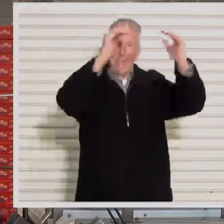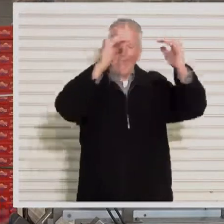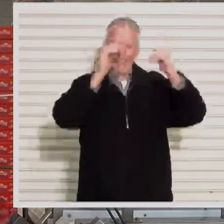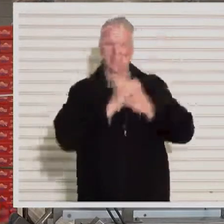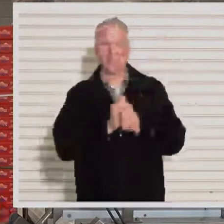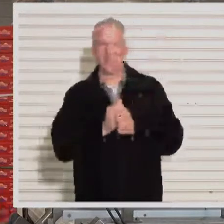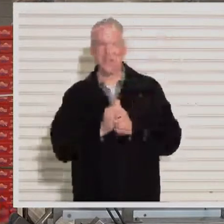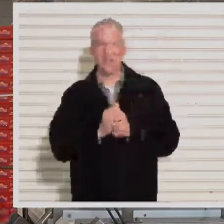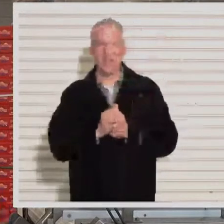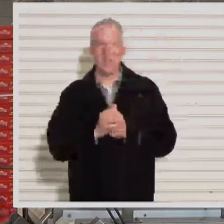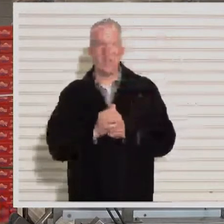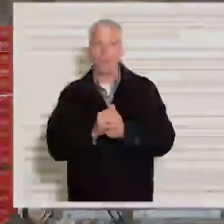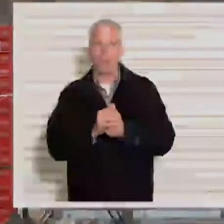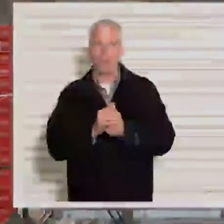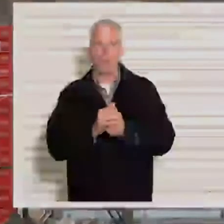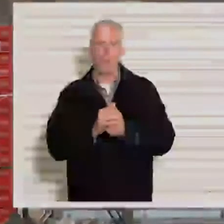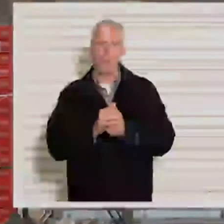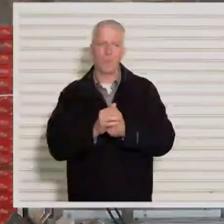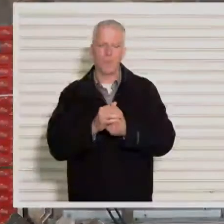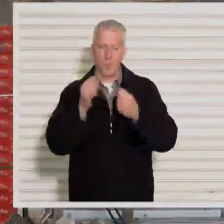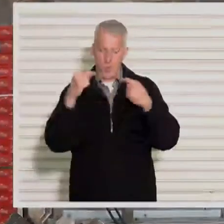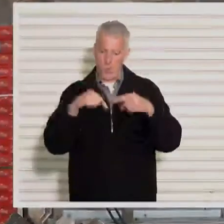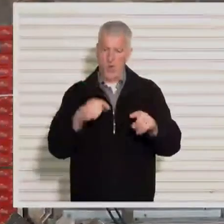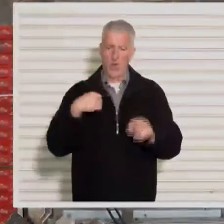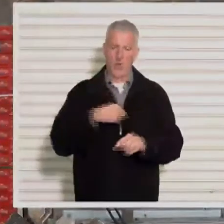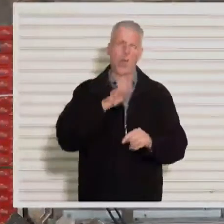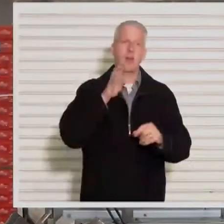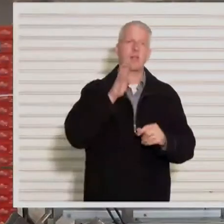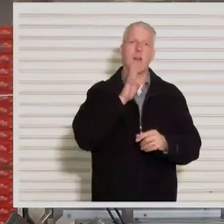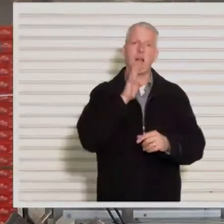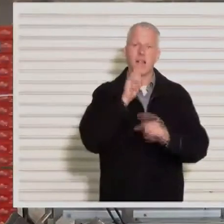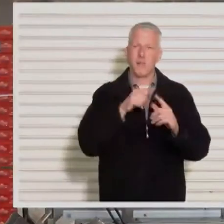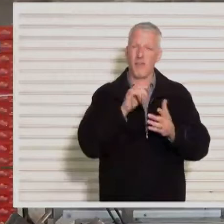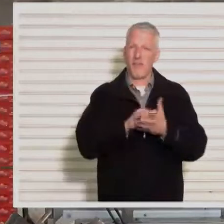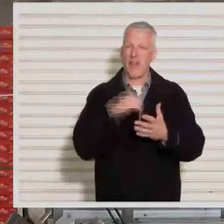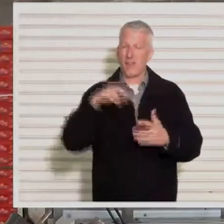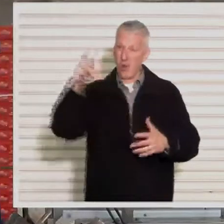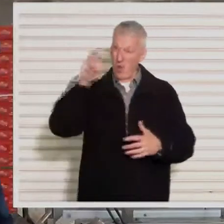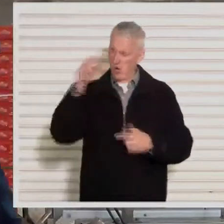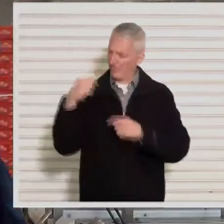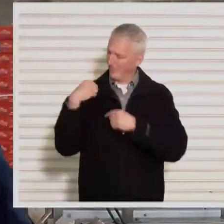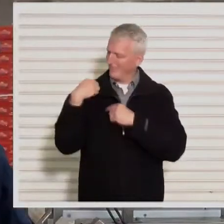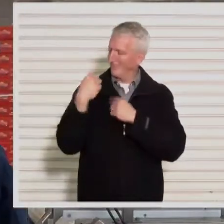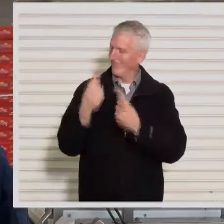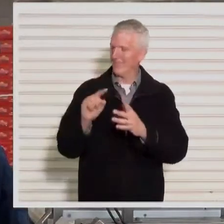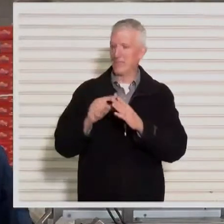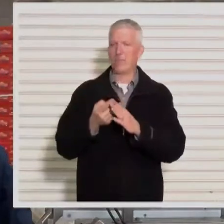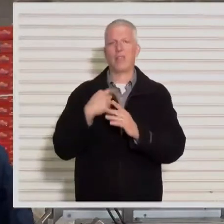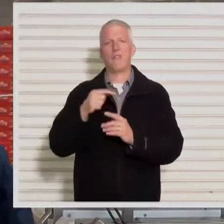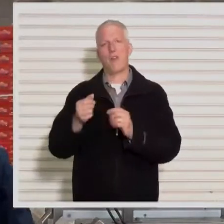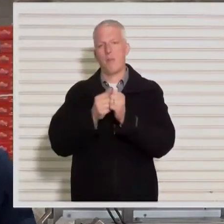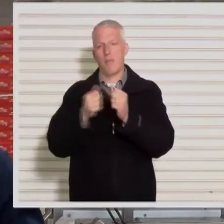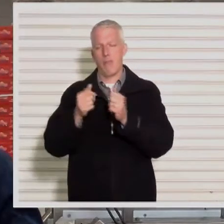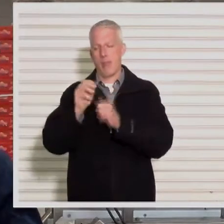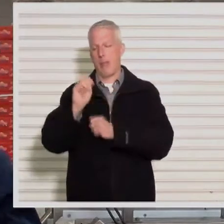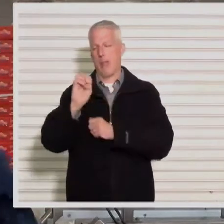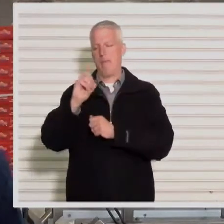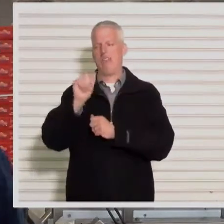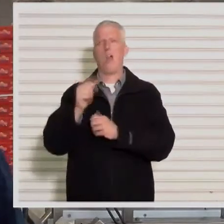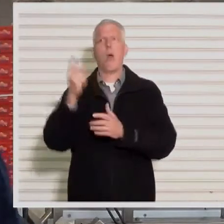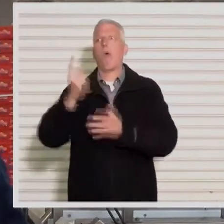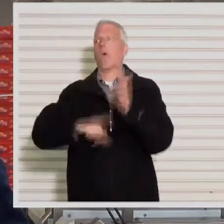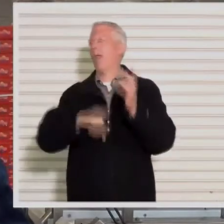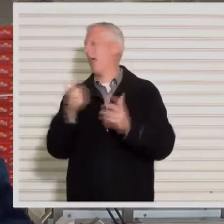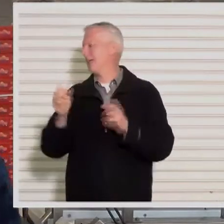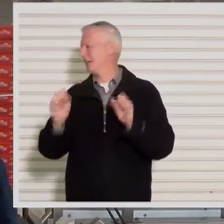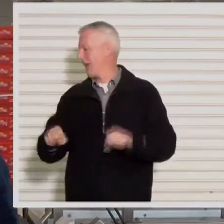And while we're speaking on that, I've always heard already since the very beginning from the media, what else can be done?